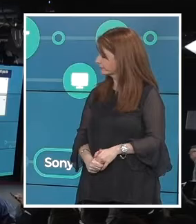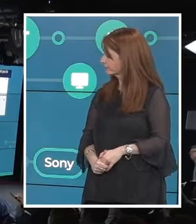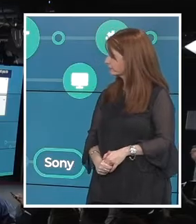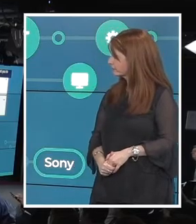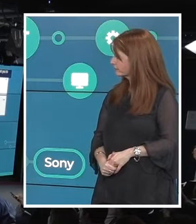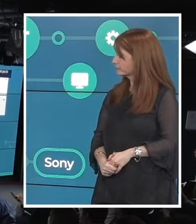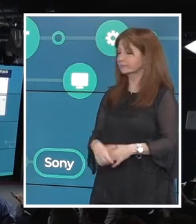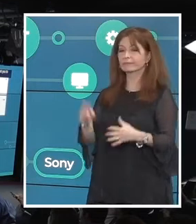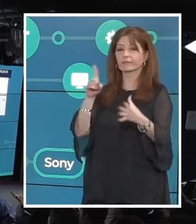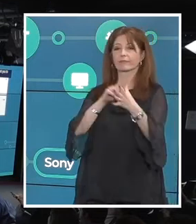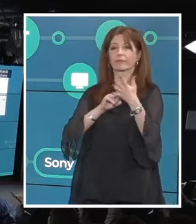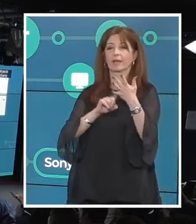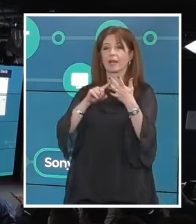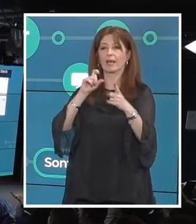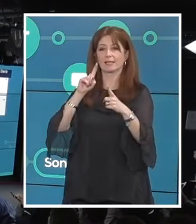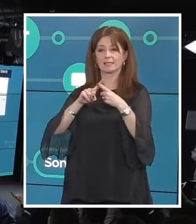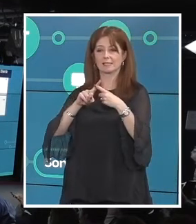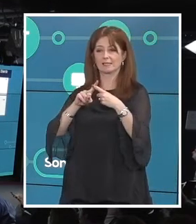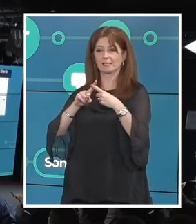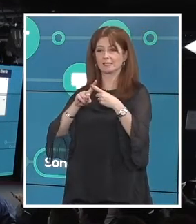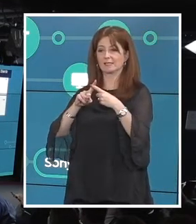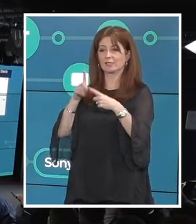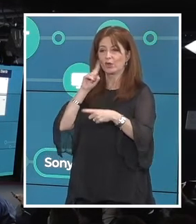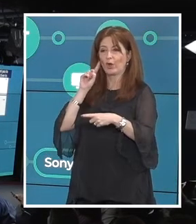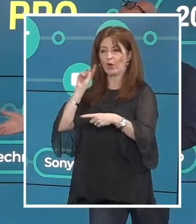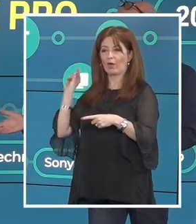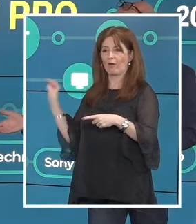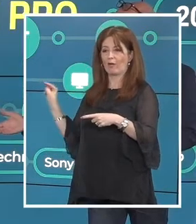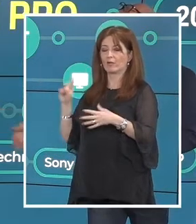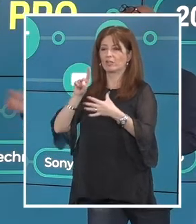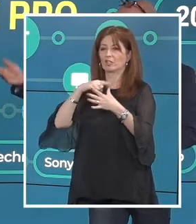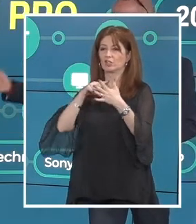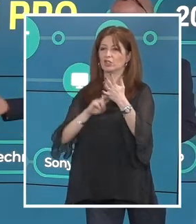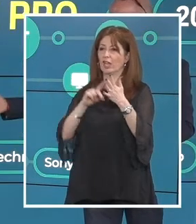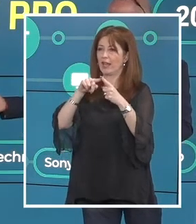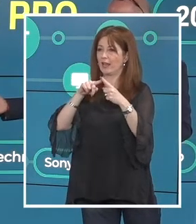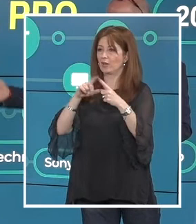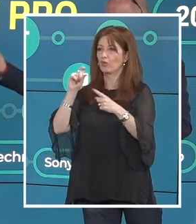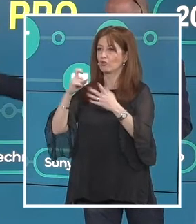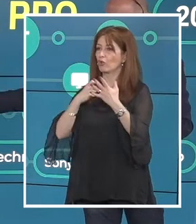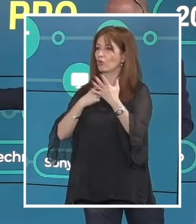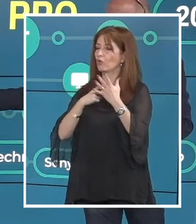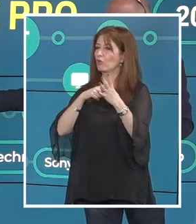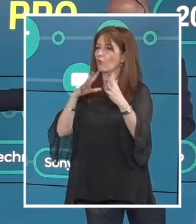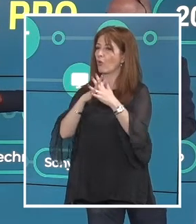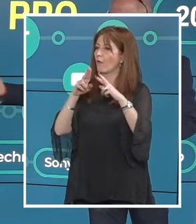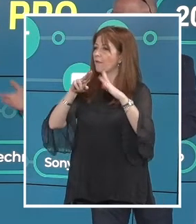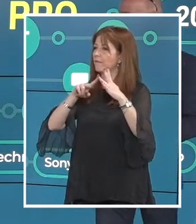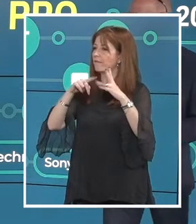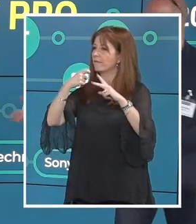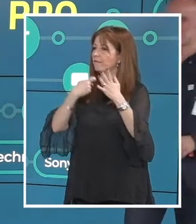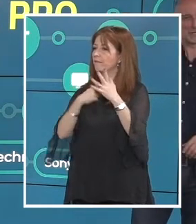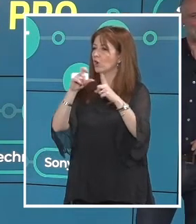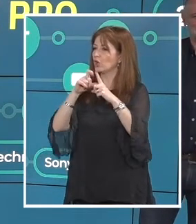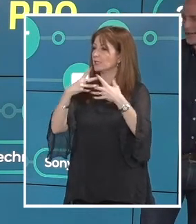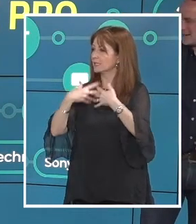So this is Alice from AbilityNet. She's moderating. Jane from Crawford Technologies. Amy from the BBC. And Jack from Jadu. So they